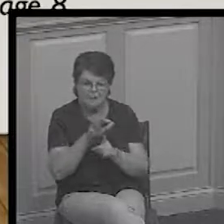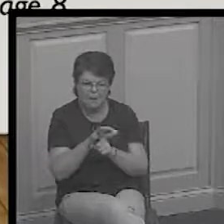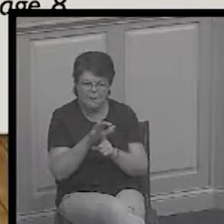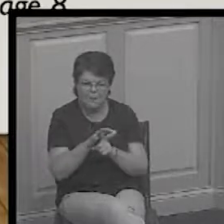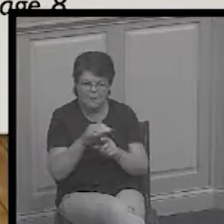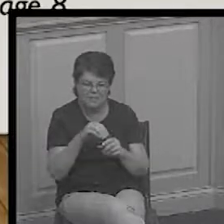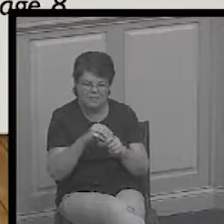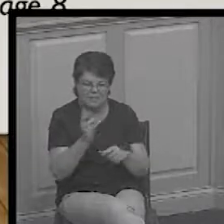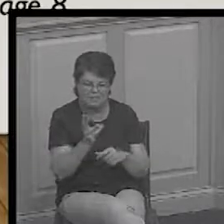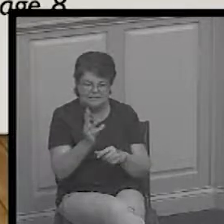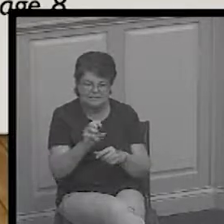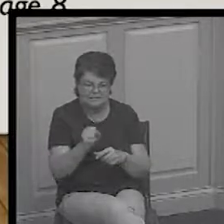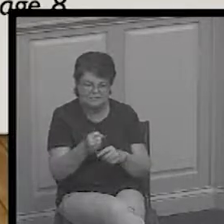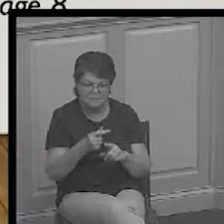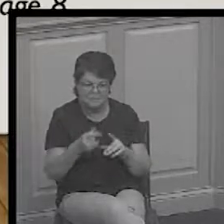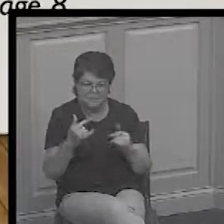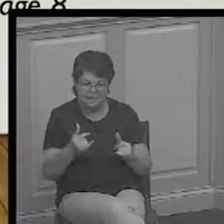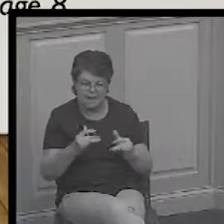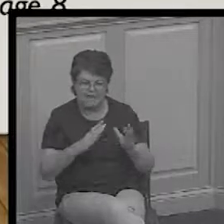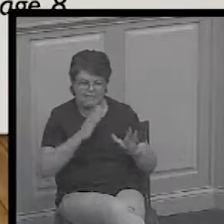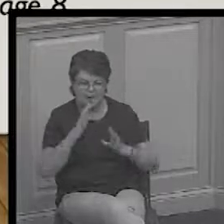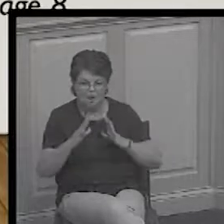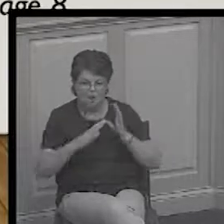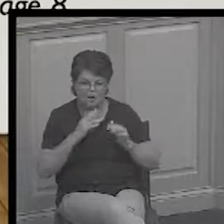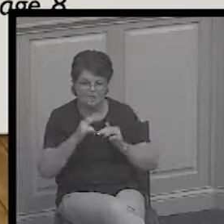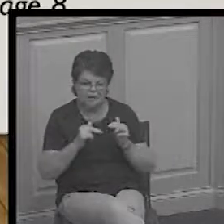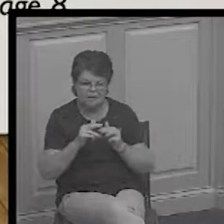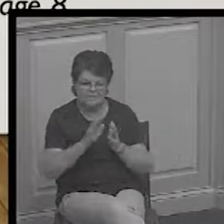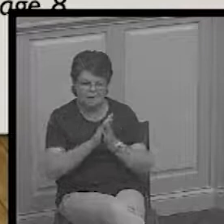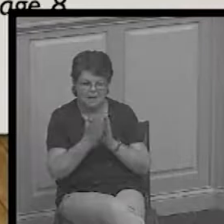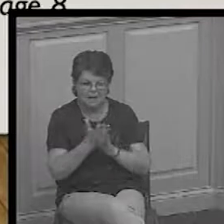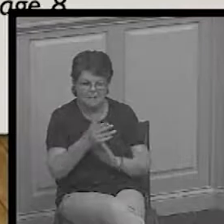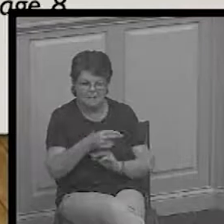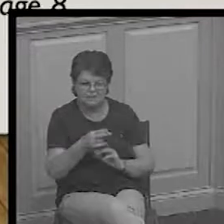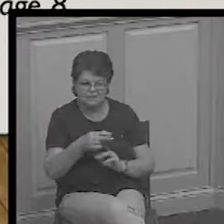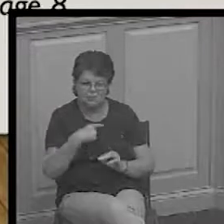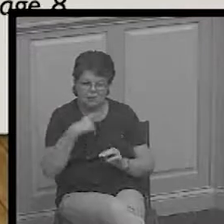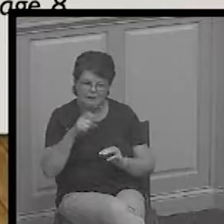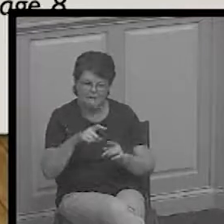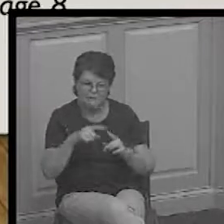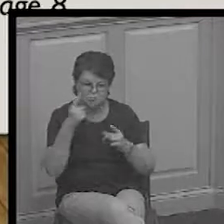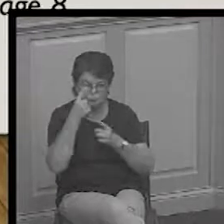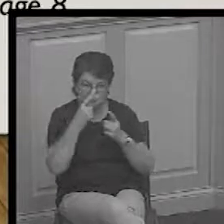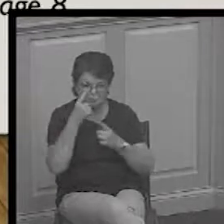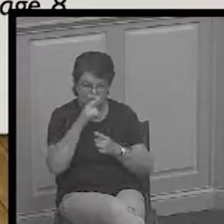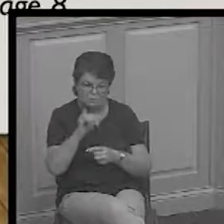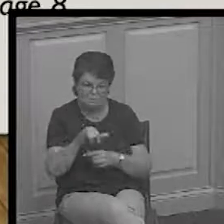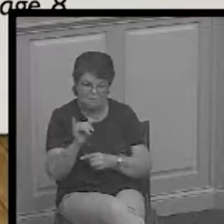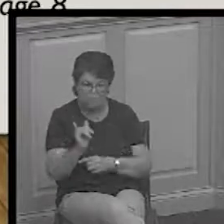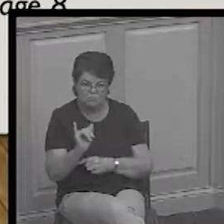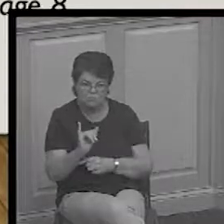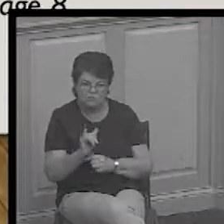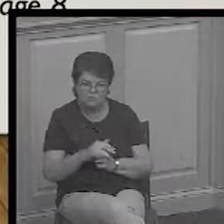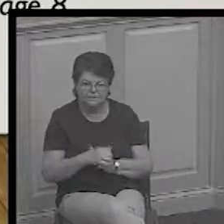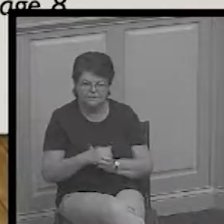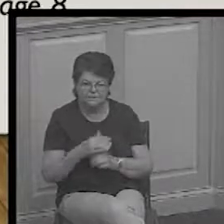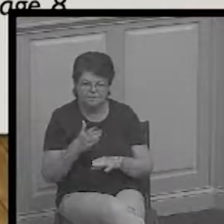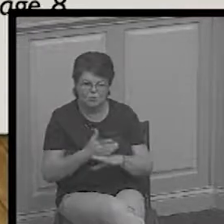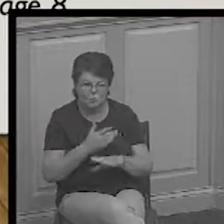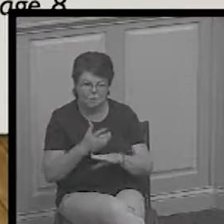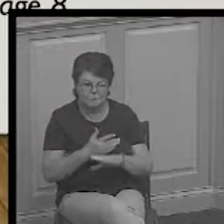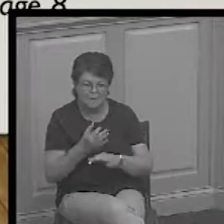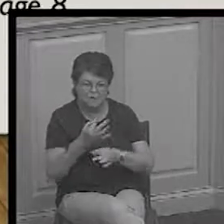the 60s, but now those modern buildings are becoming historic. So we have to consider those treatments as well. Repair rather